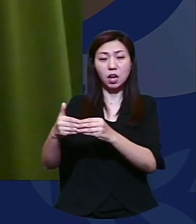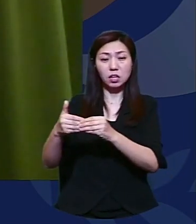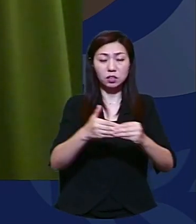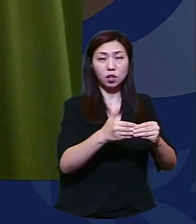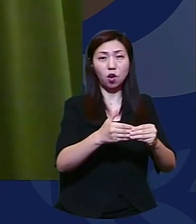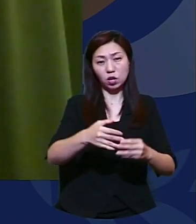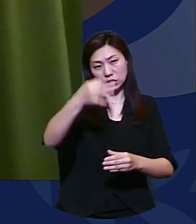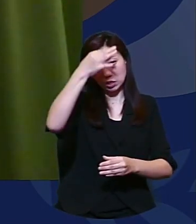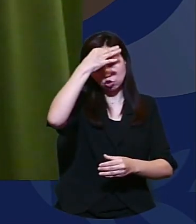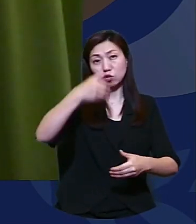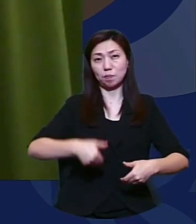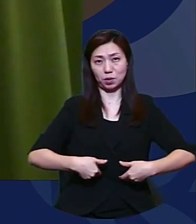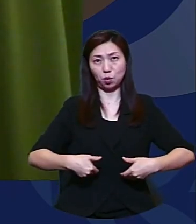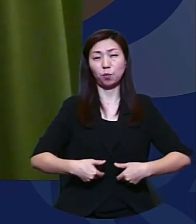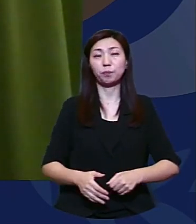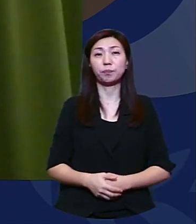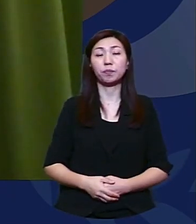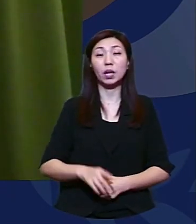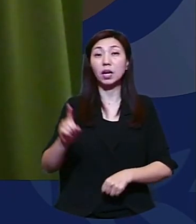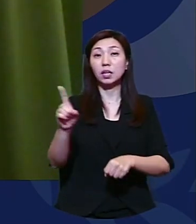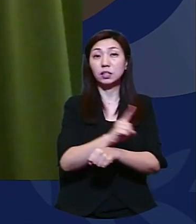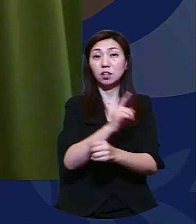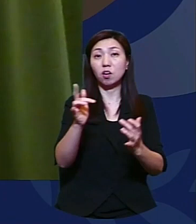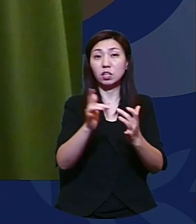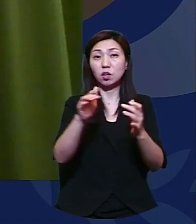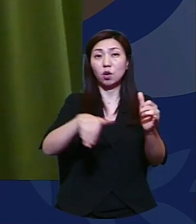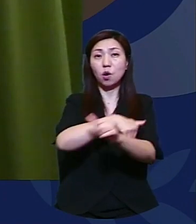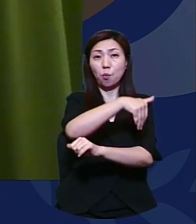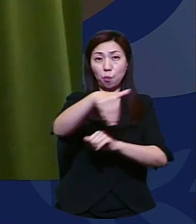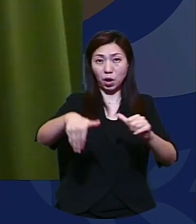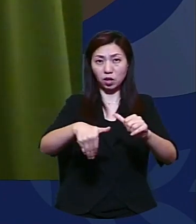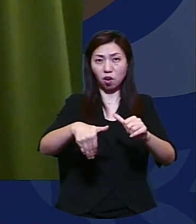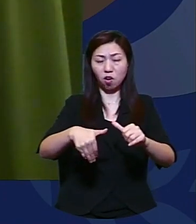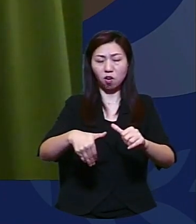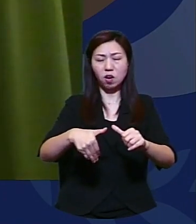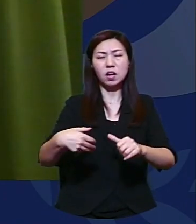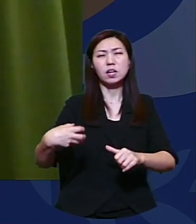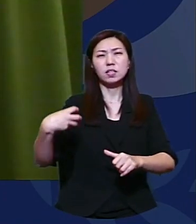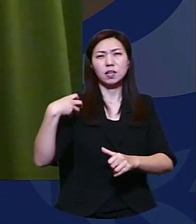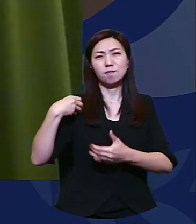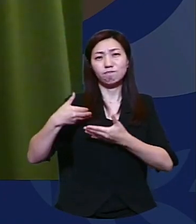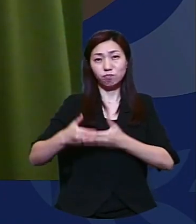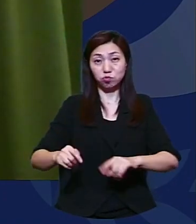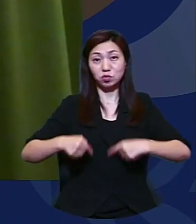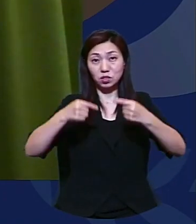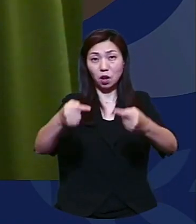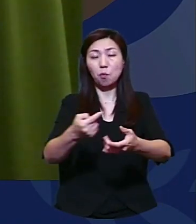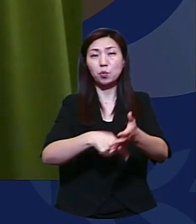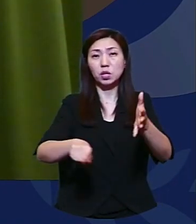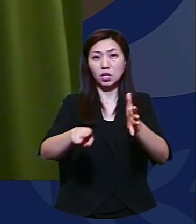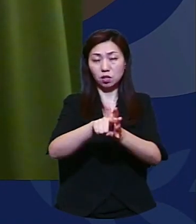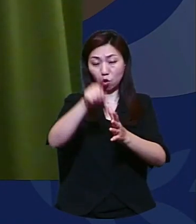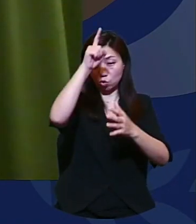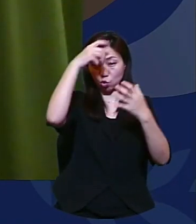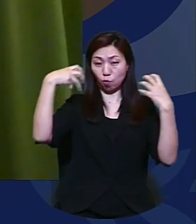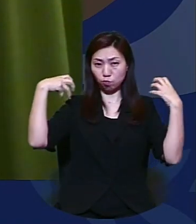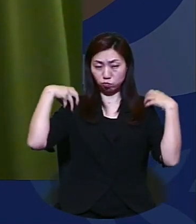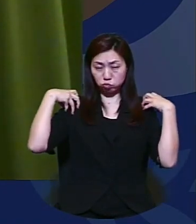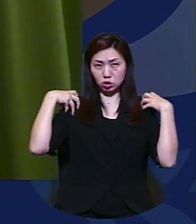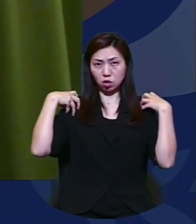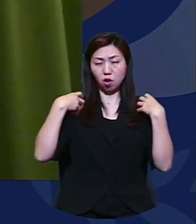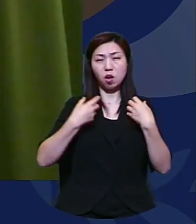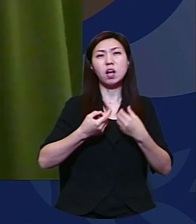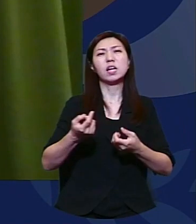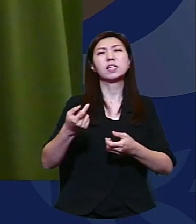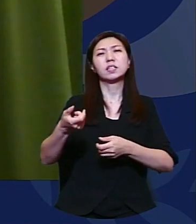online for the first time. And we've specifically and historically focused on closing the gender digital divide. We're very proud of that work, but beyond